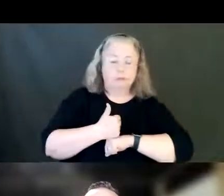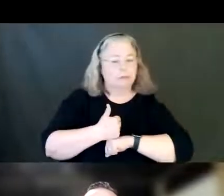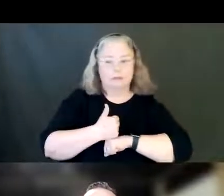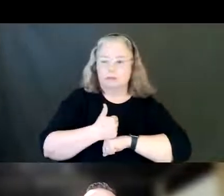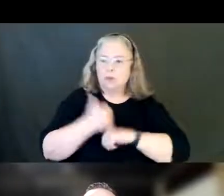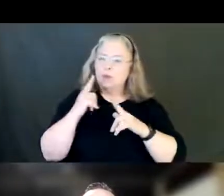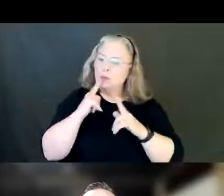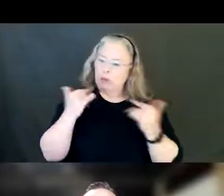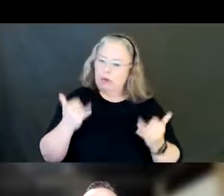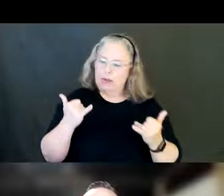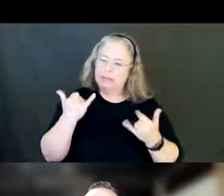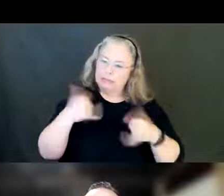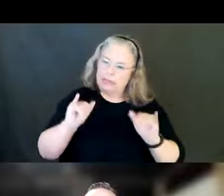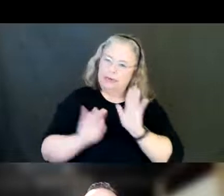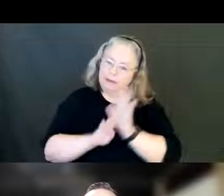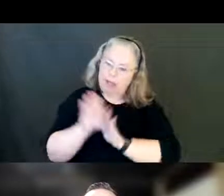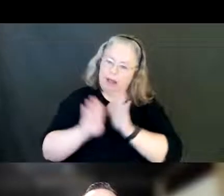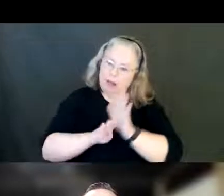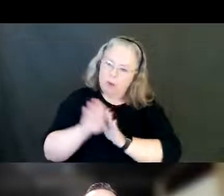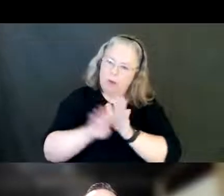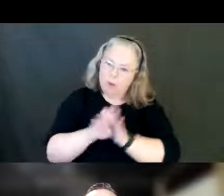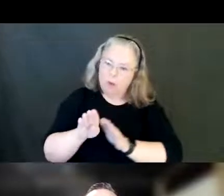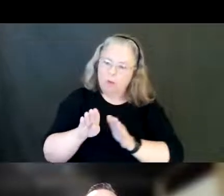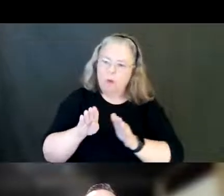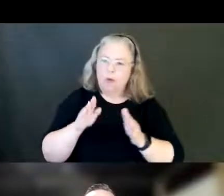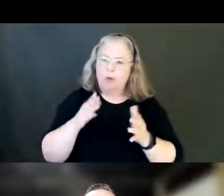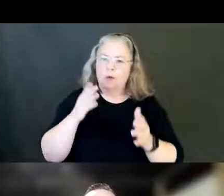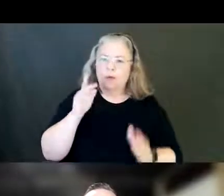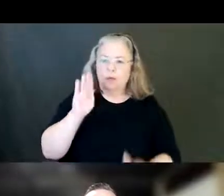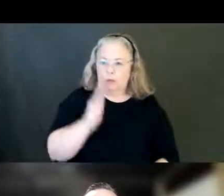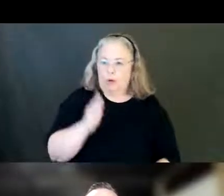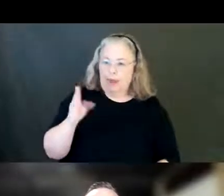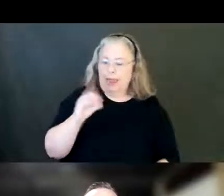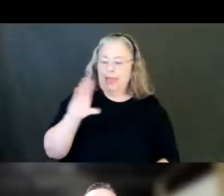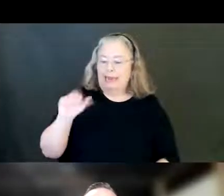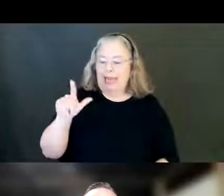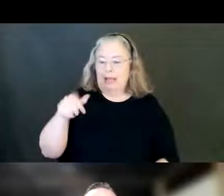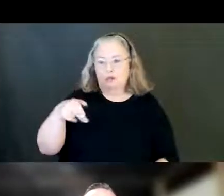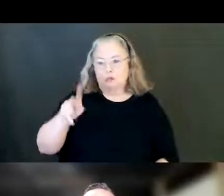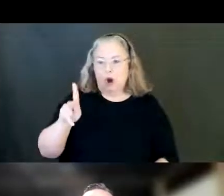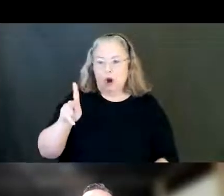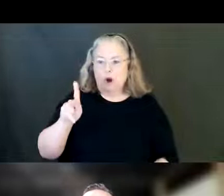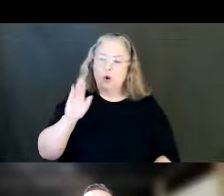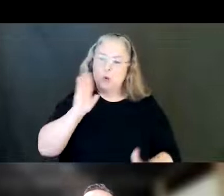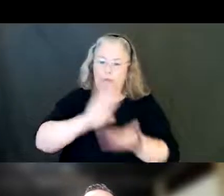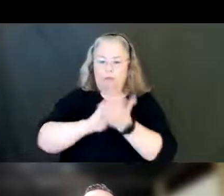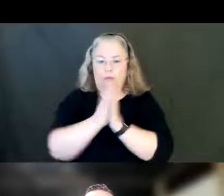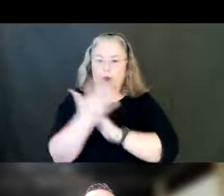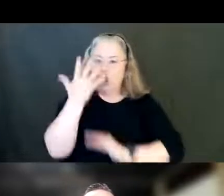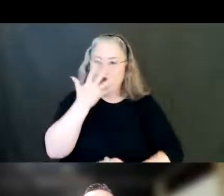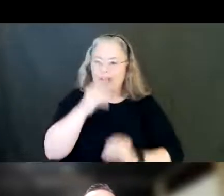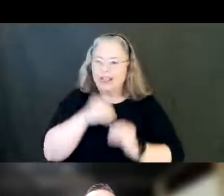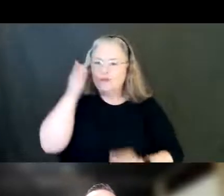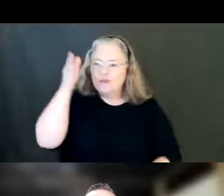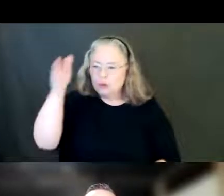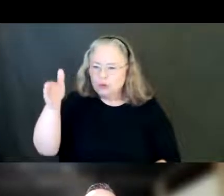right now developing what these things, Brilliant Beginnings in Calspark, are or will be into the future. And so you're kind